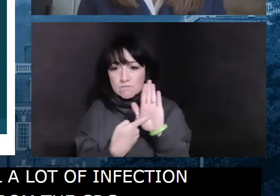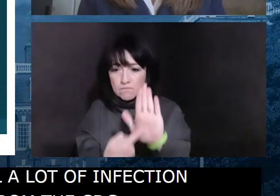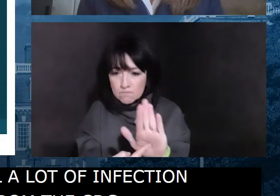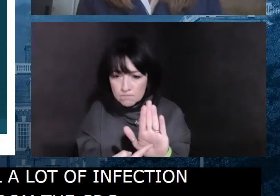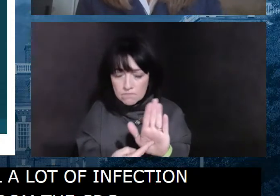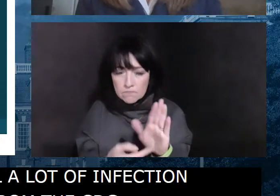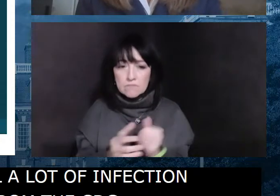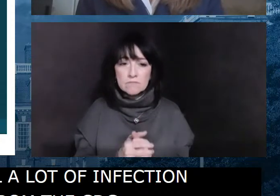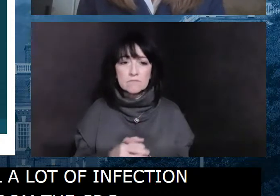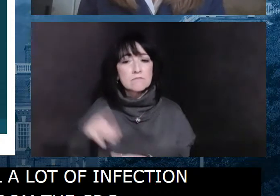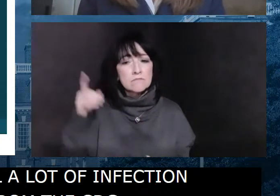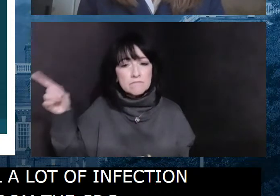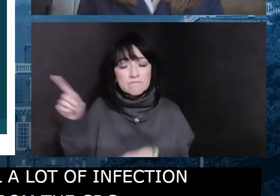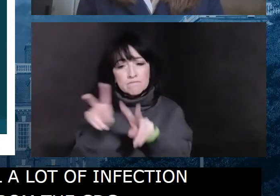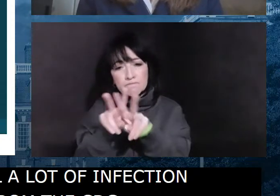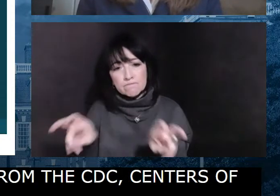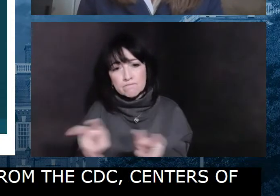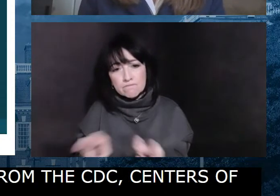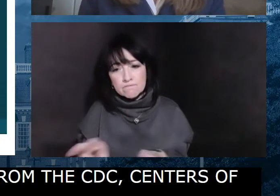of droplets,